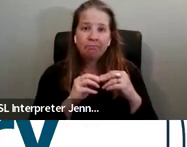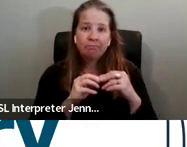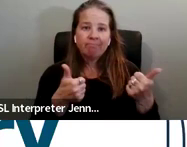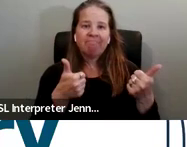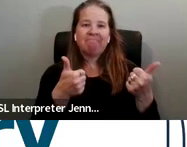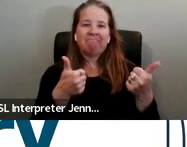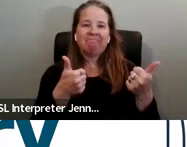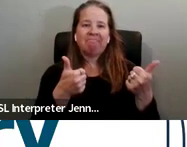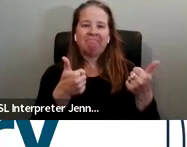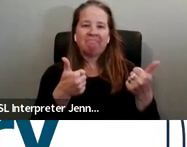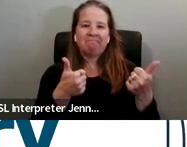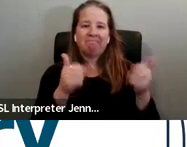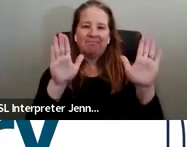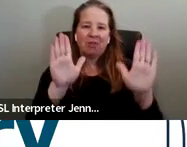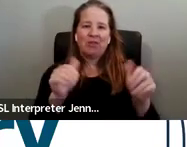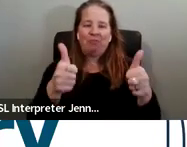Okay, great.